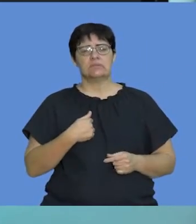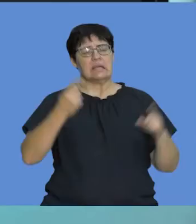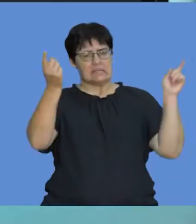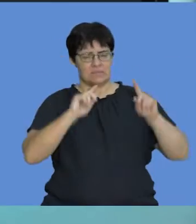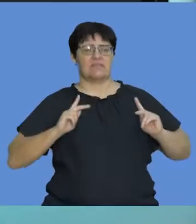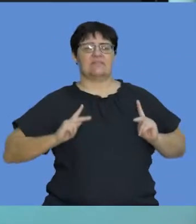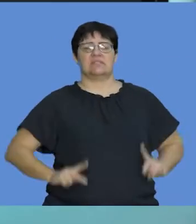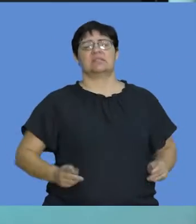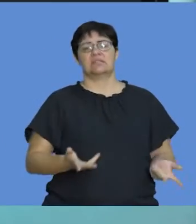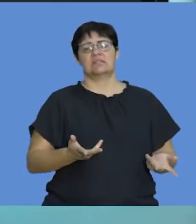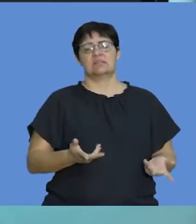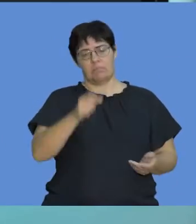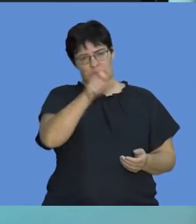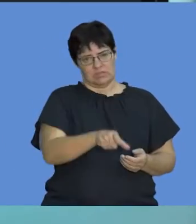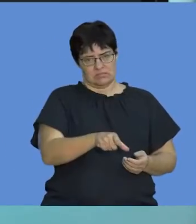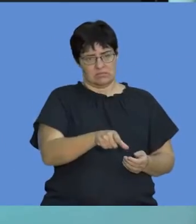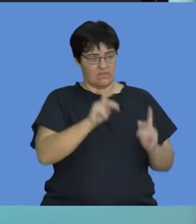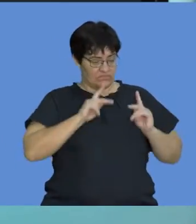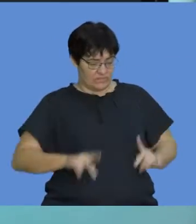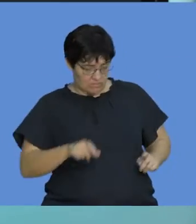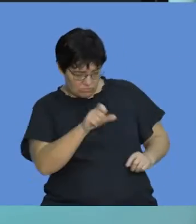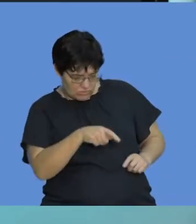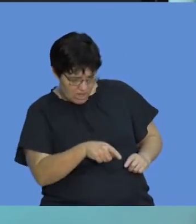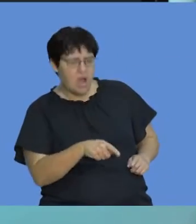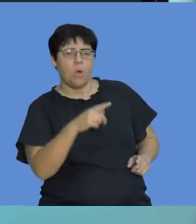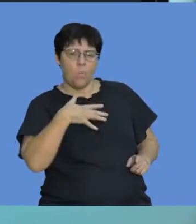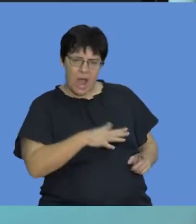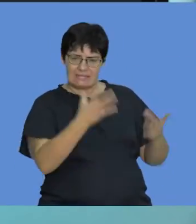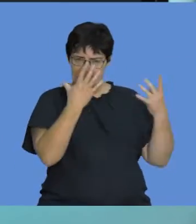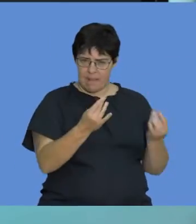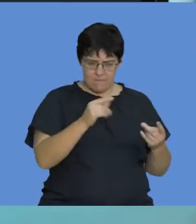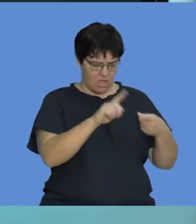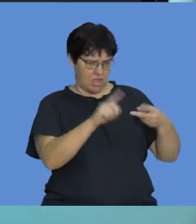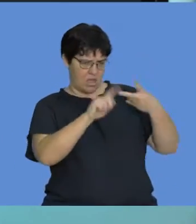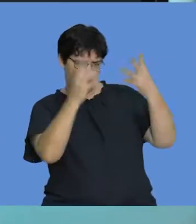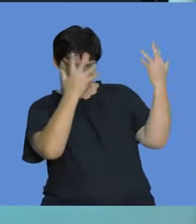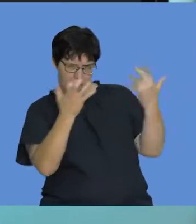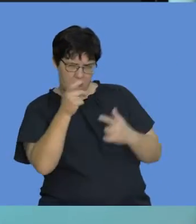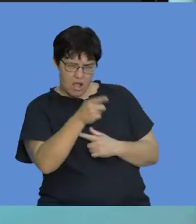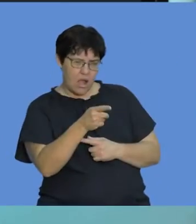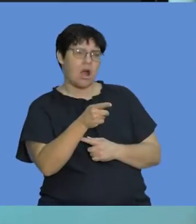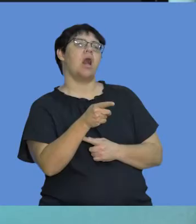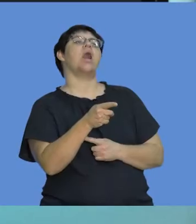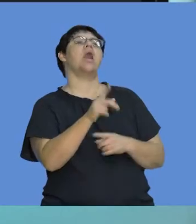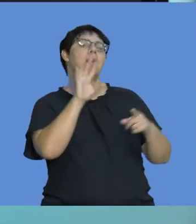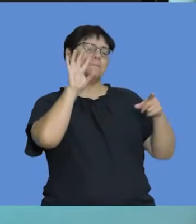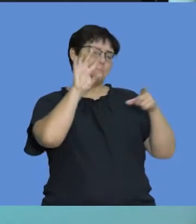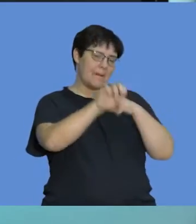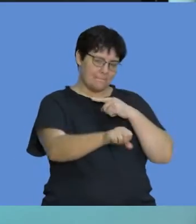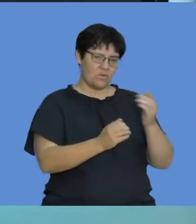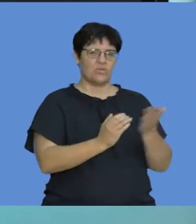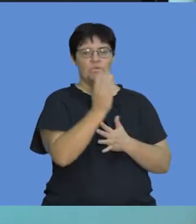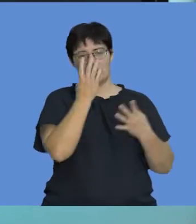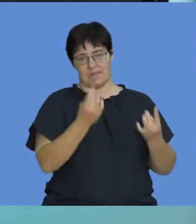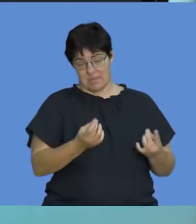physics. We like numbers. We want to do a calculation because the numbers make sense. Well, they should